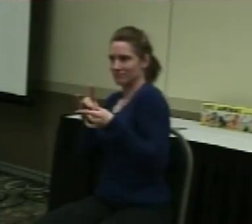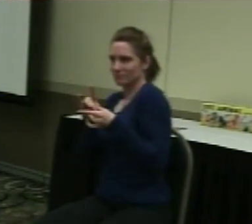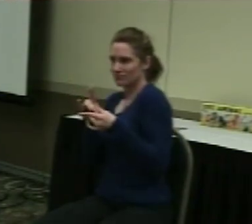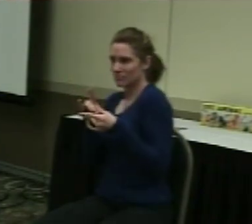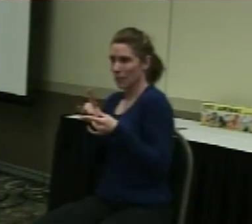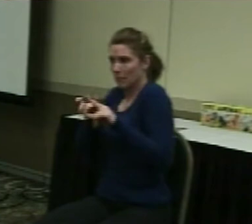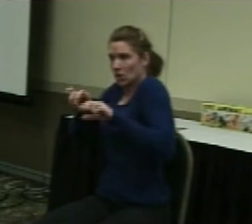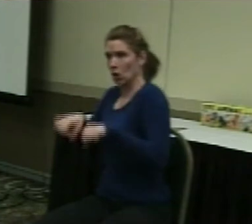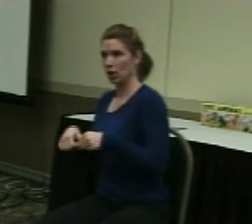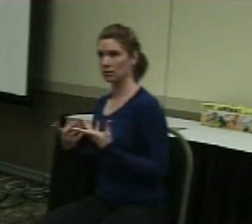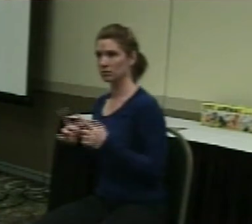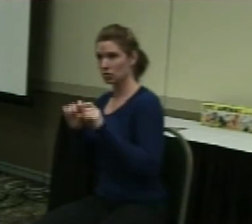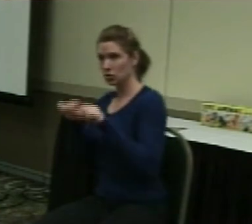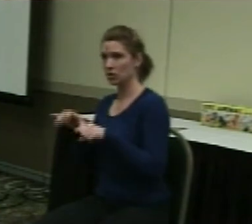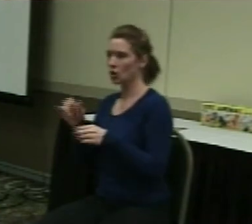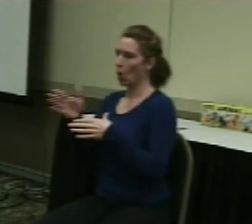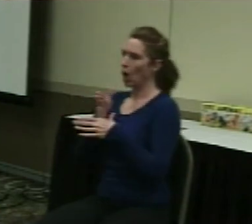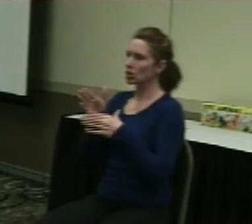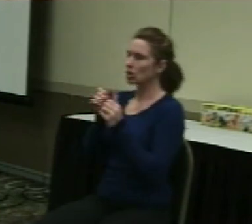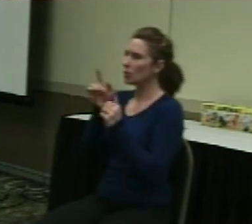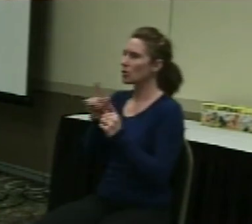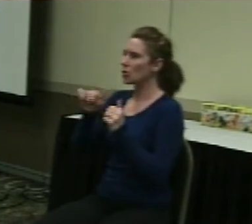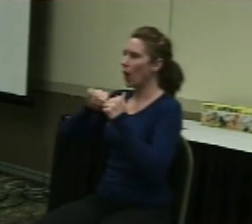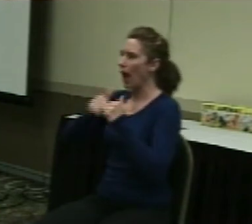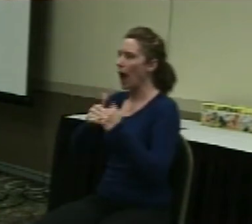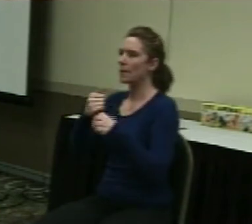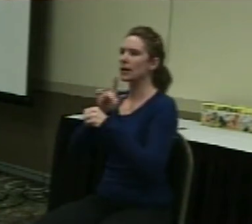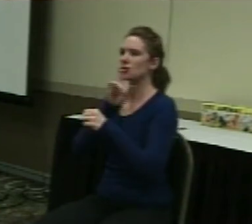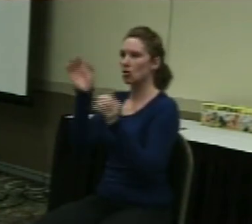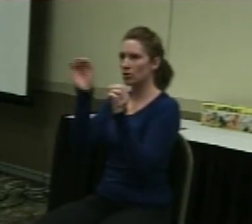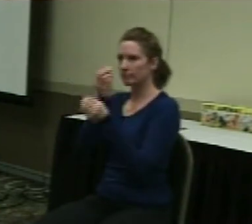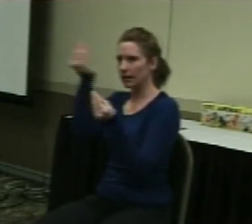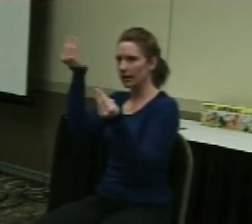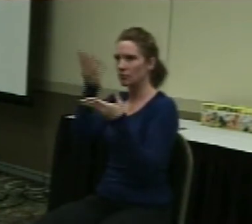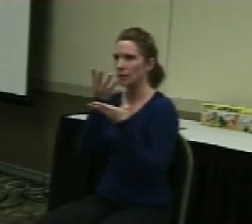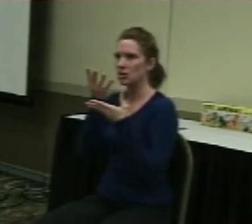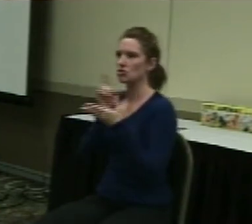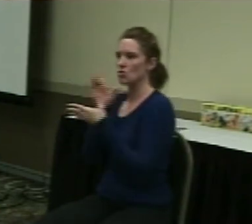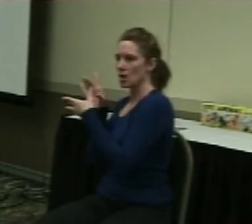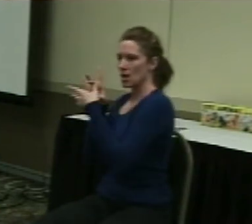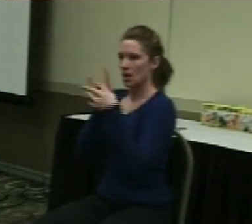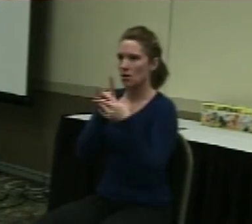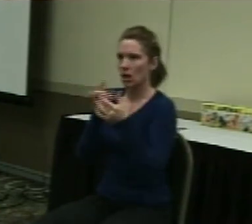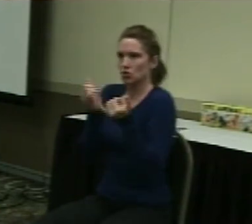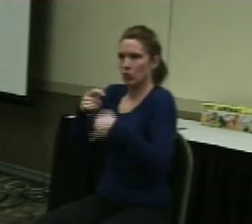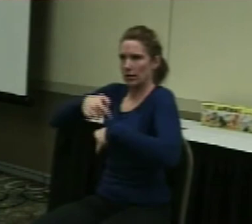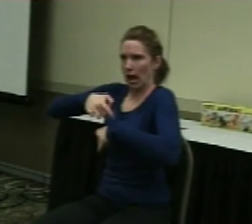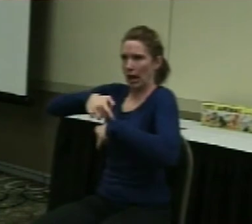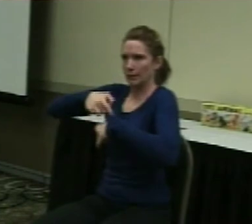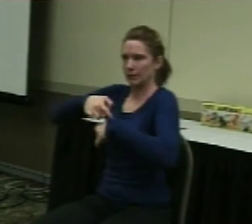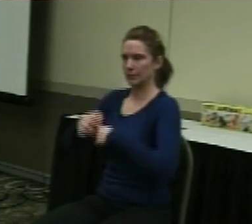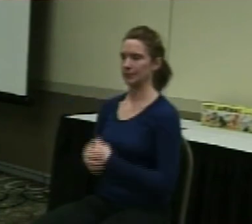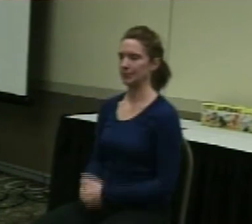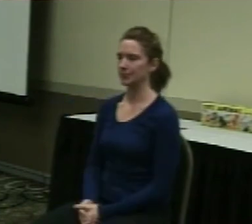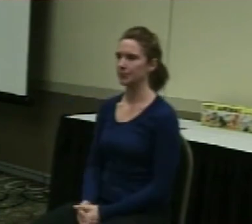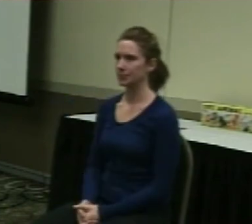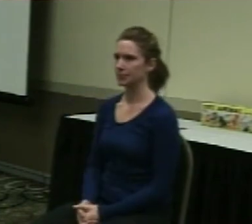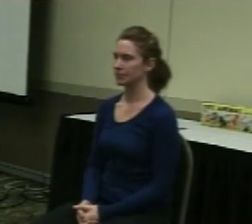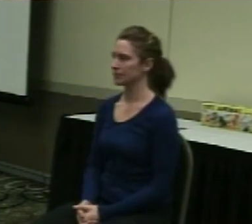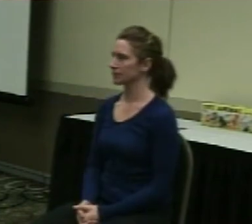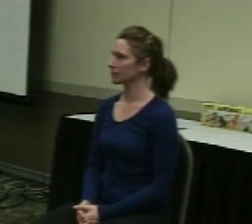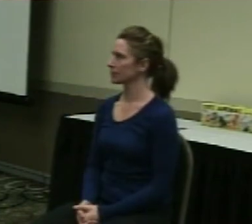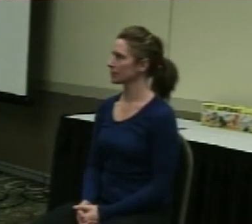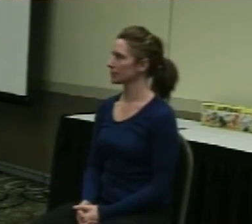And I'll share with you how to make your information as relevant as possible and maximizing its potential as a data